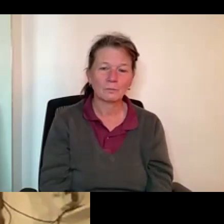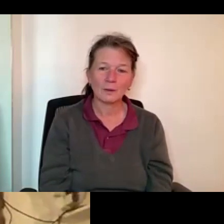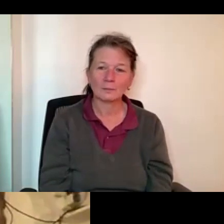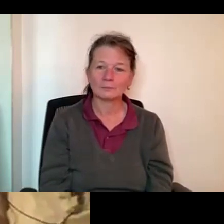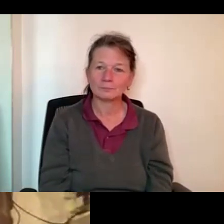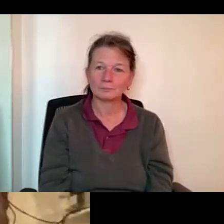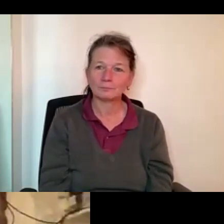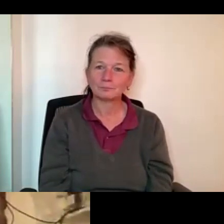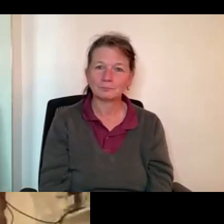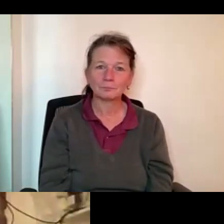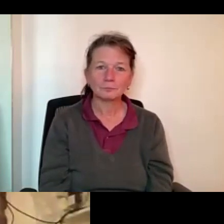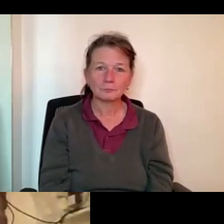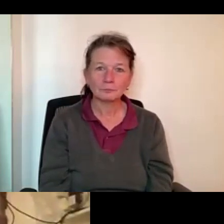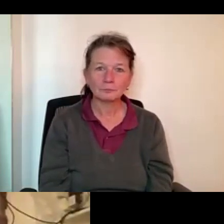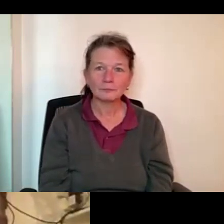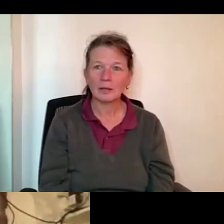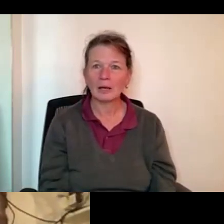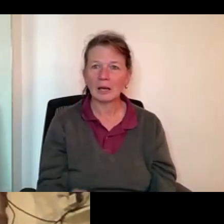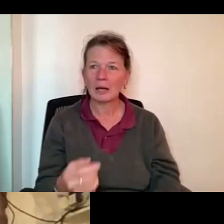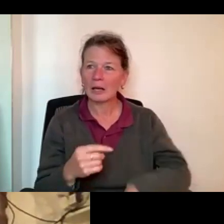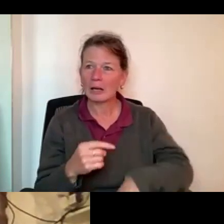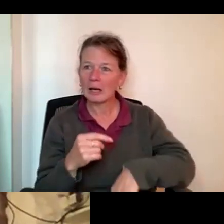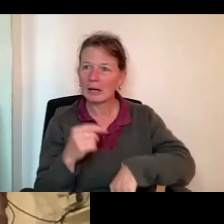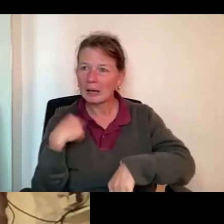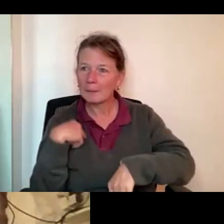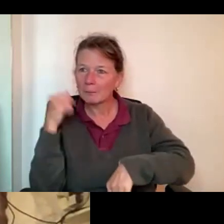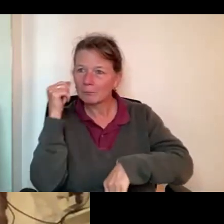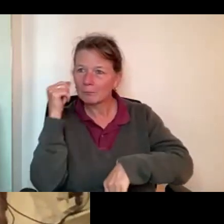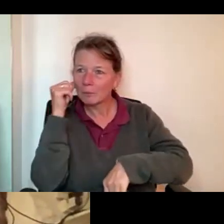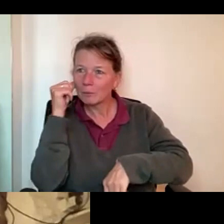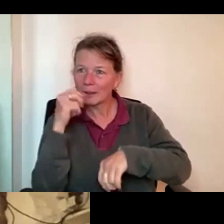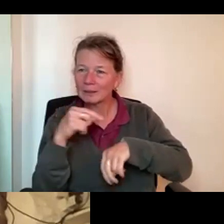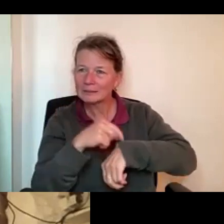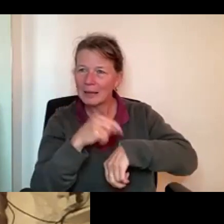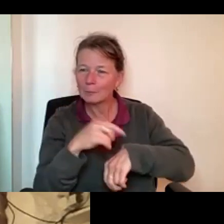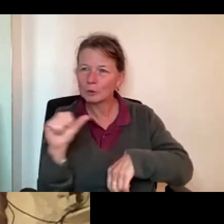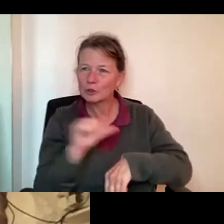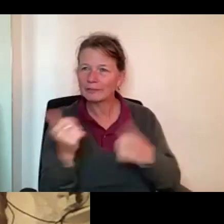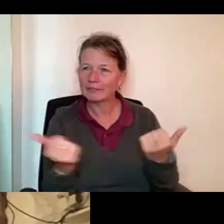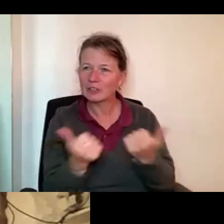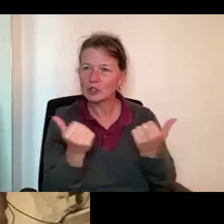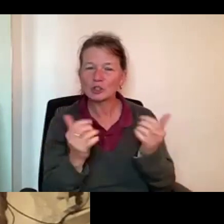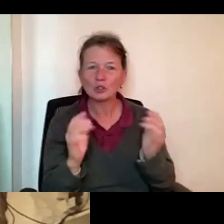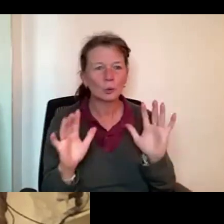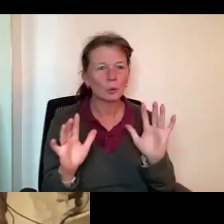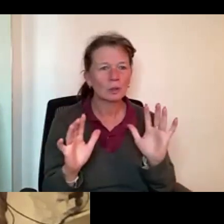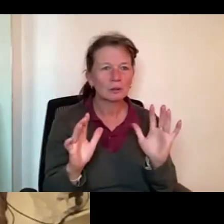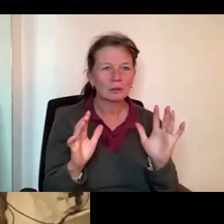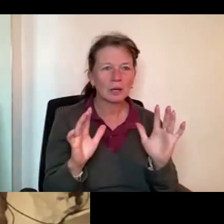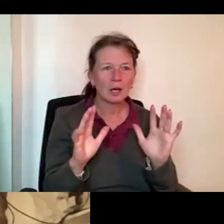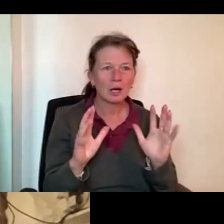Tori, I'm conscious of time. Yes, we are meant to be wrapping up. So I'm